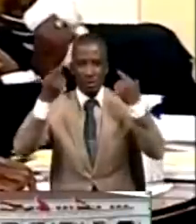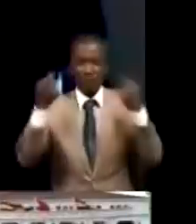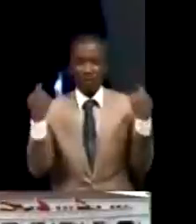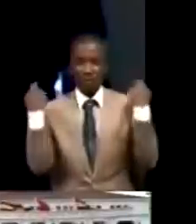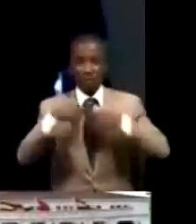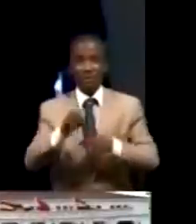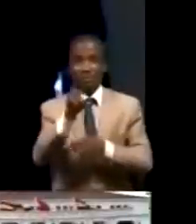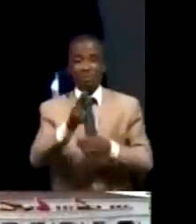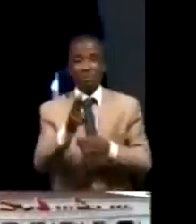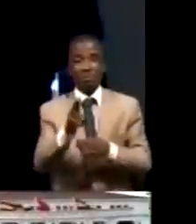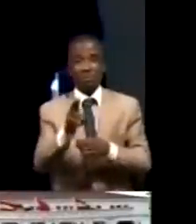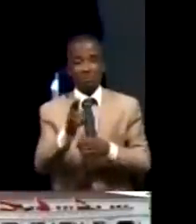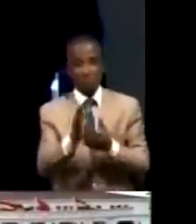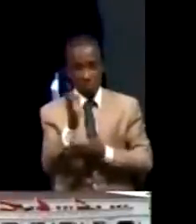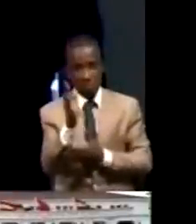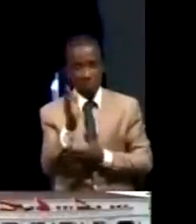That is correct.